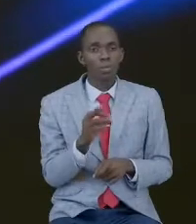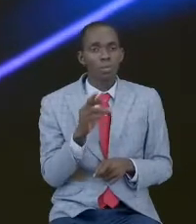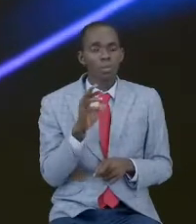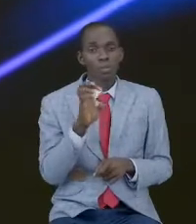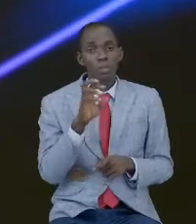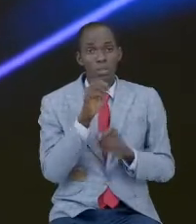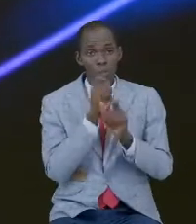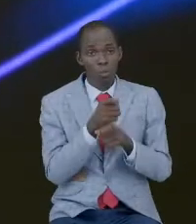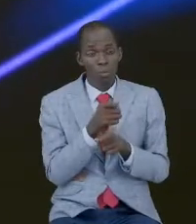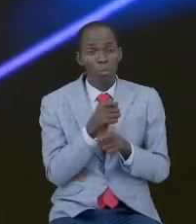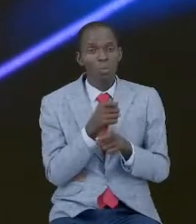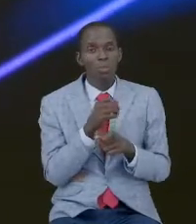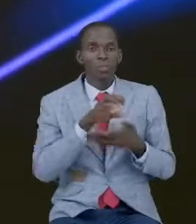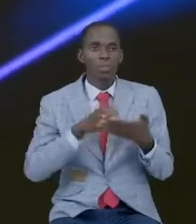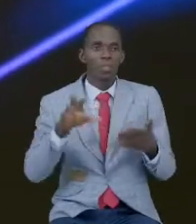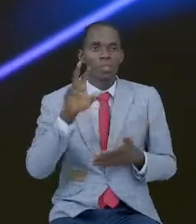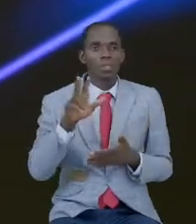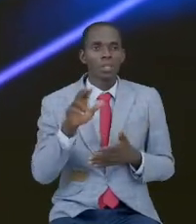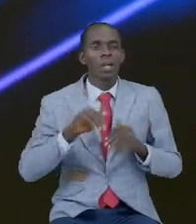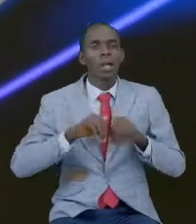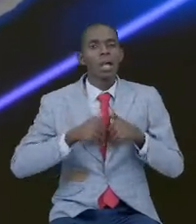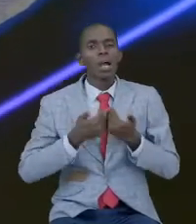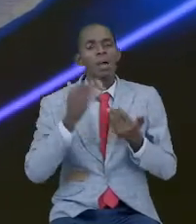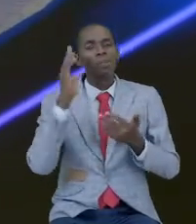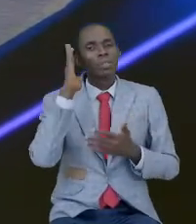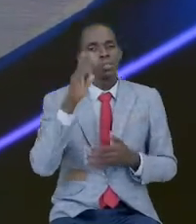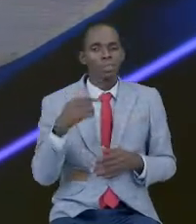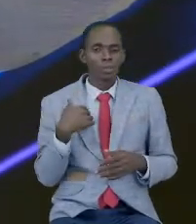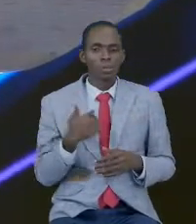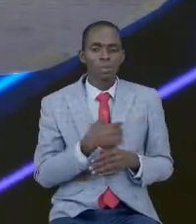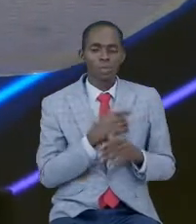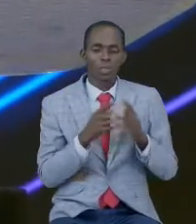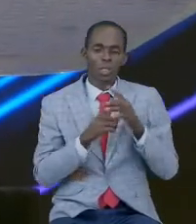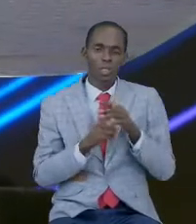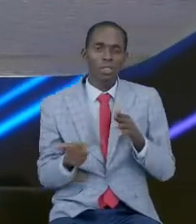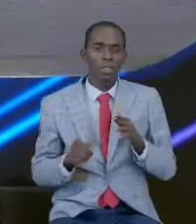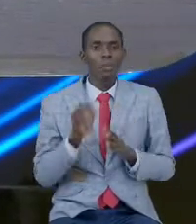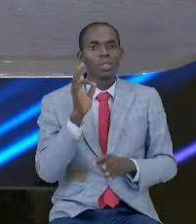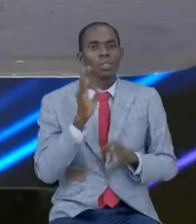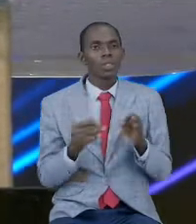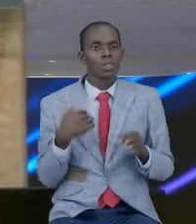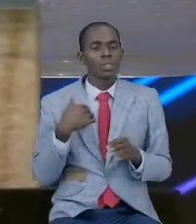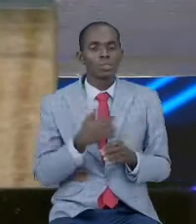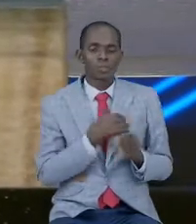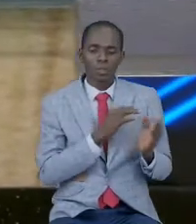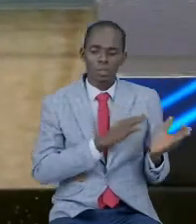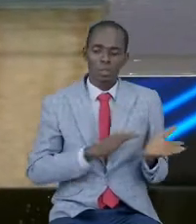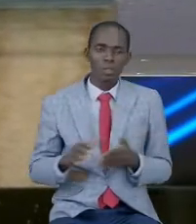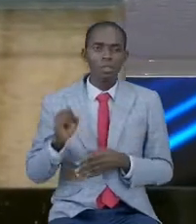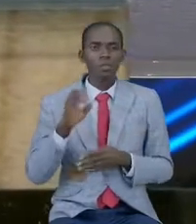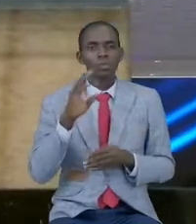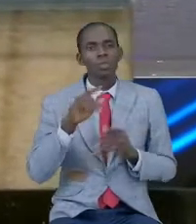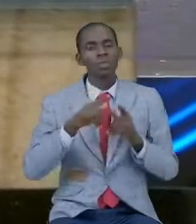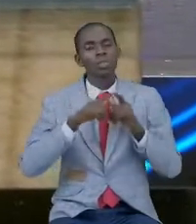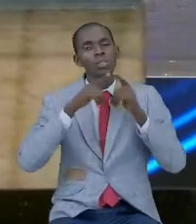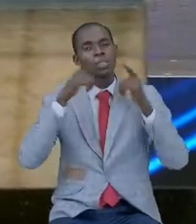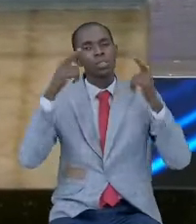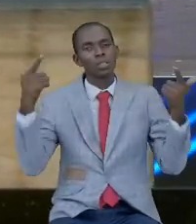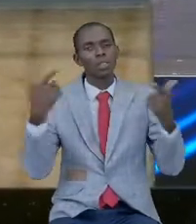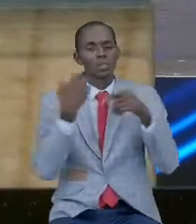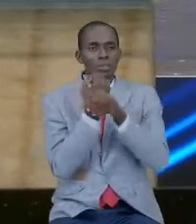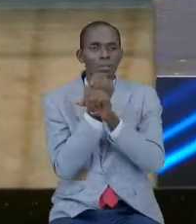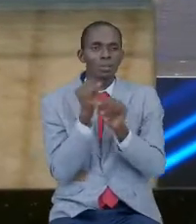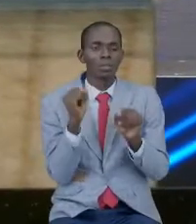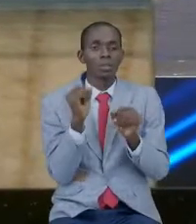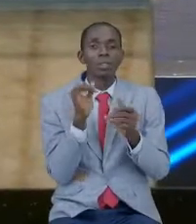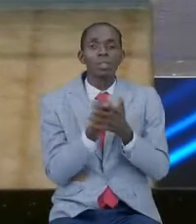3, how shall we escape if we neglect so great salvation?